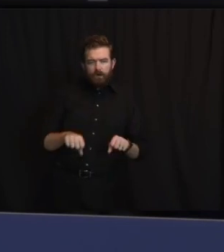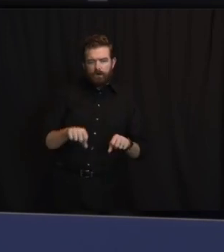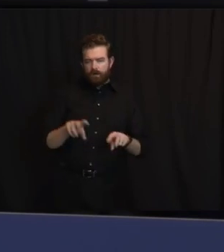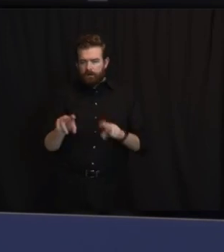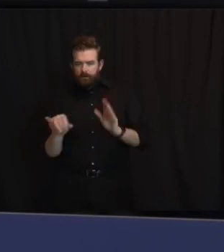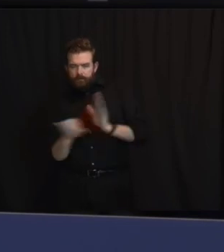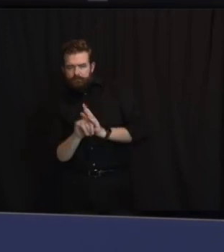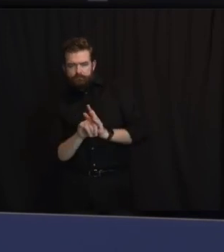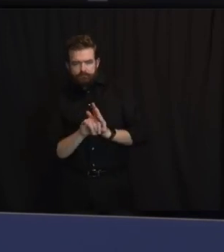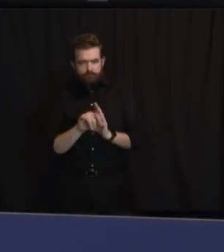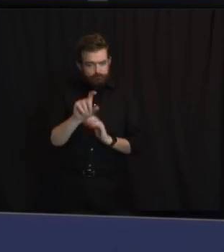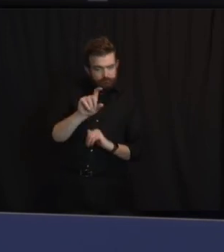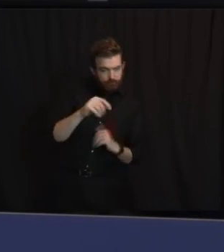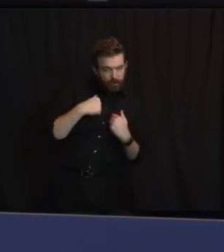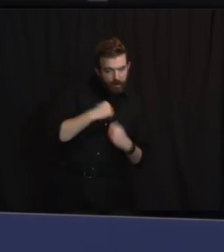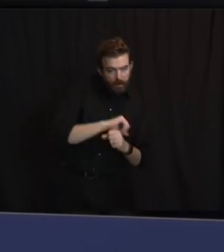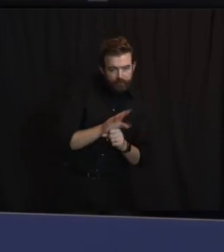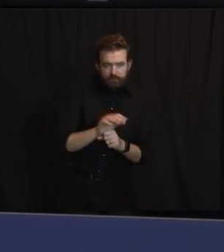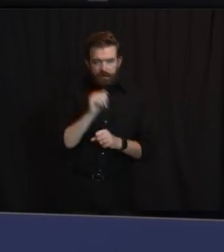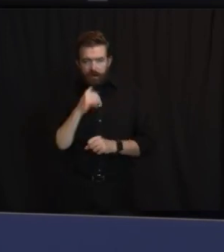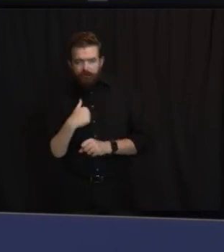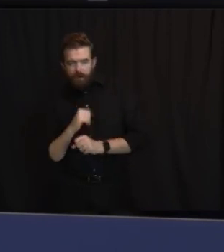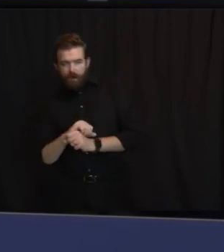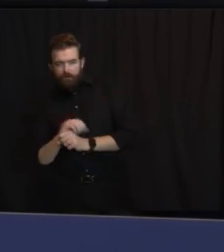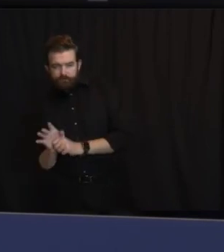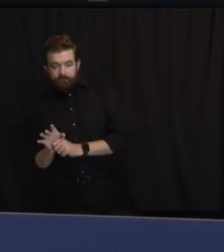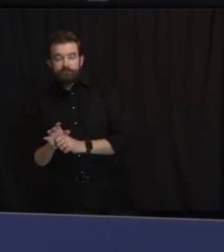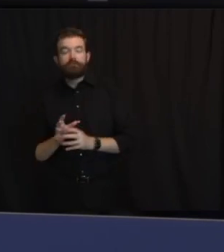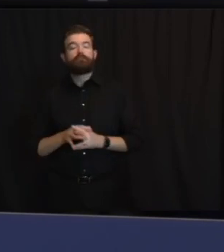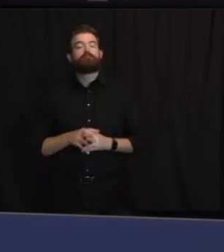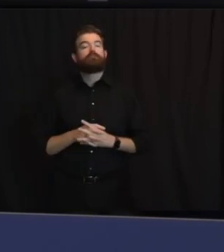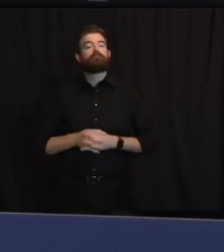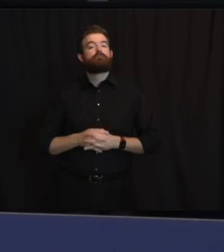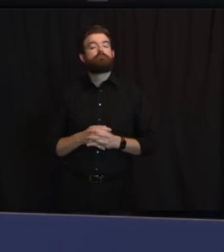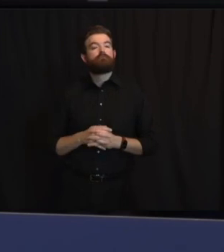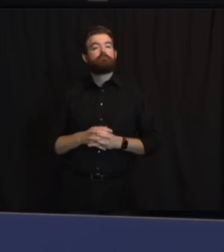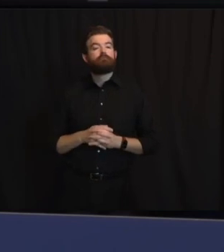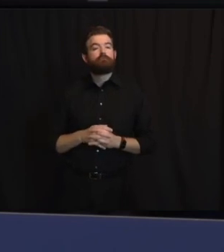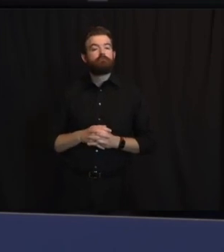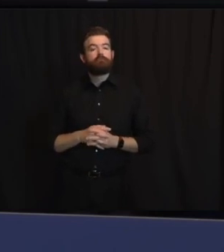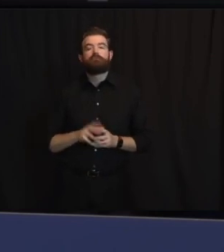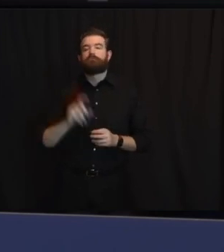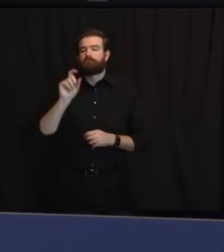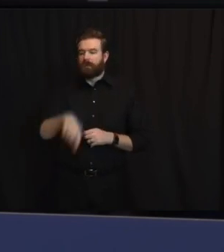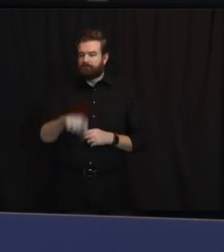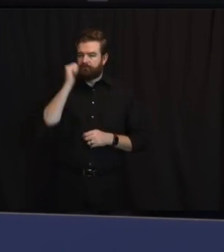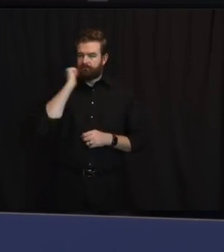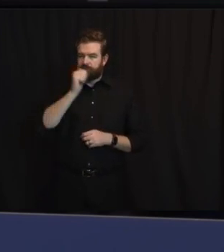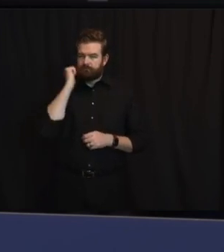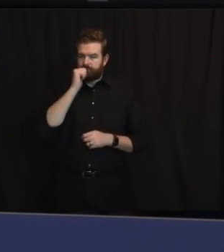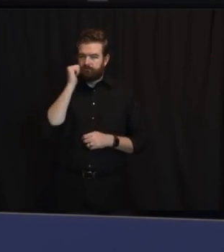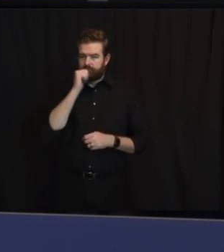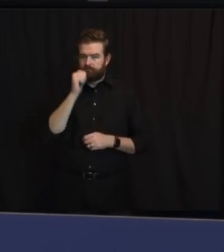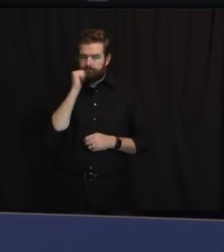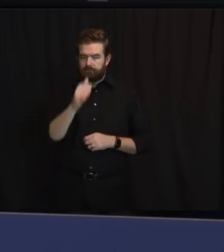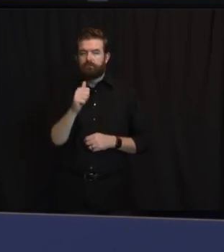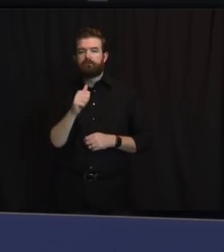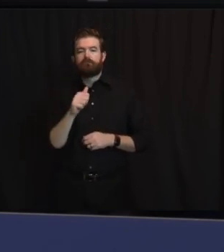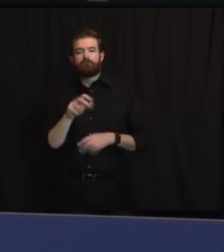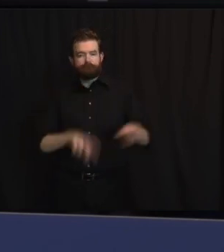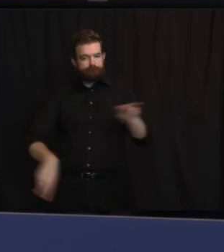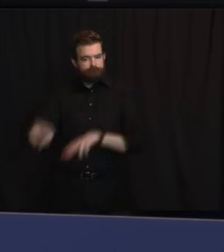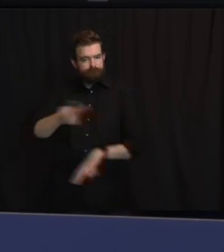campers and staff. A policy for daily screening of campers, staff, and visitors should be developed.